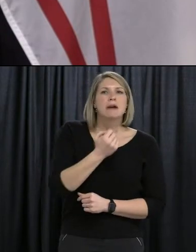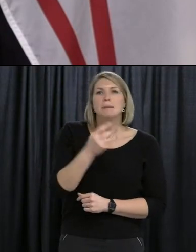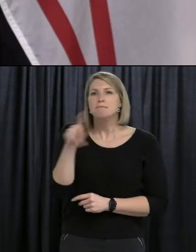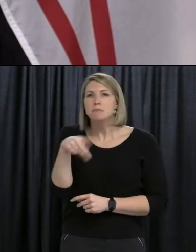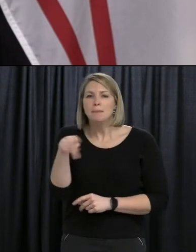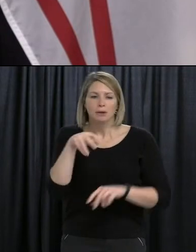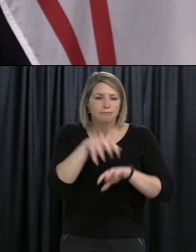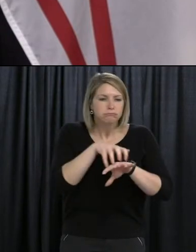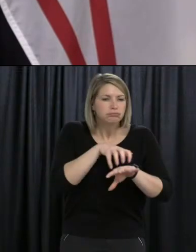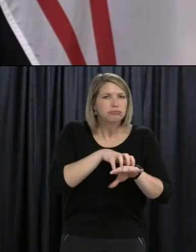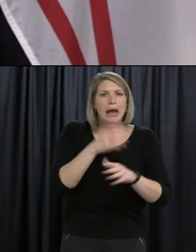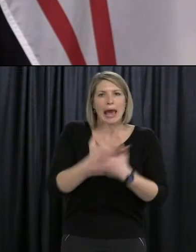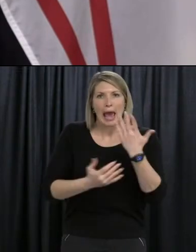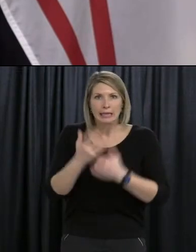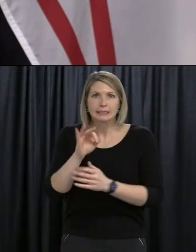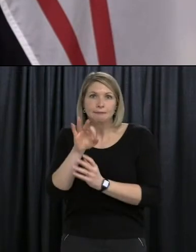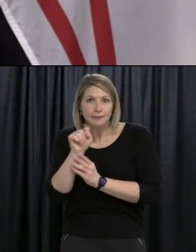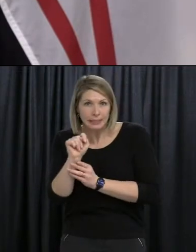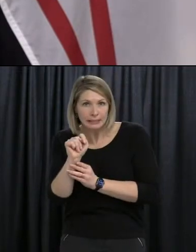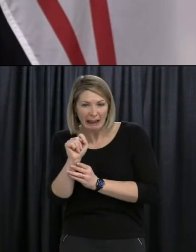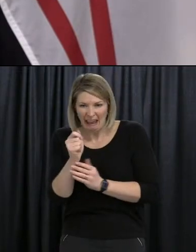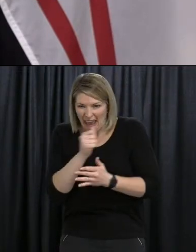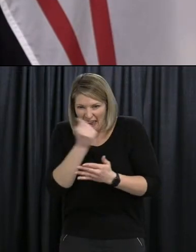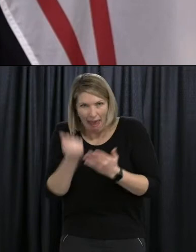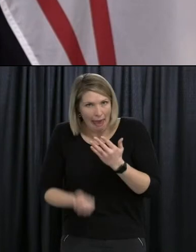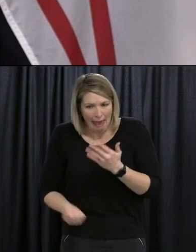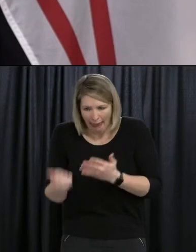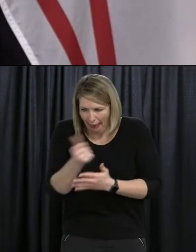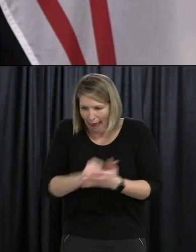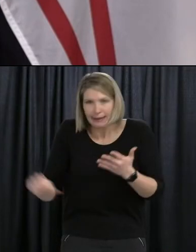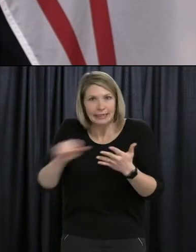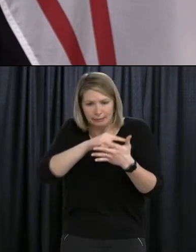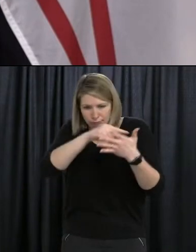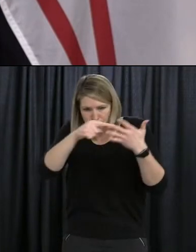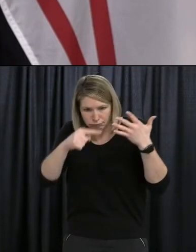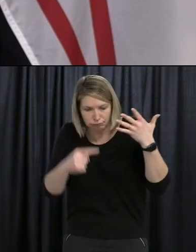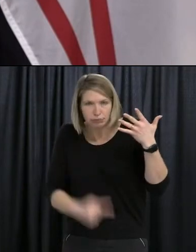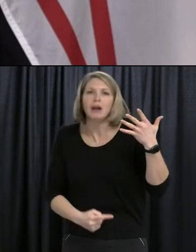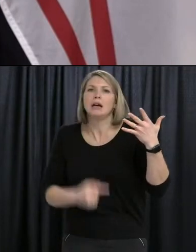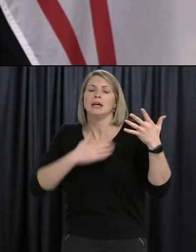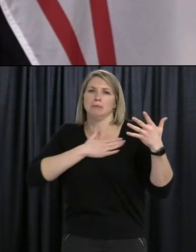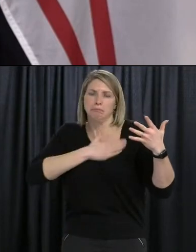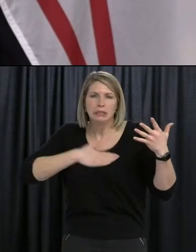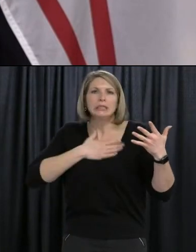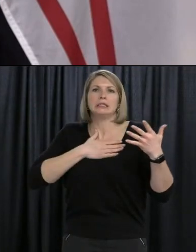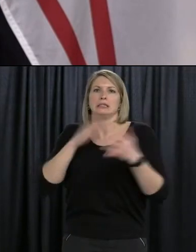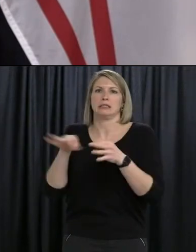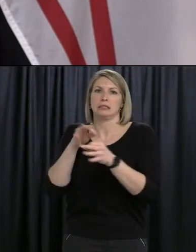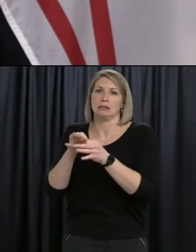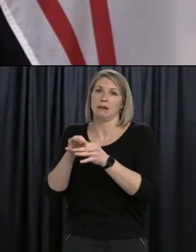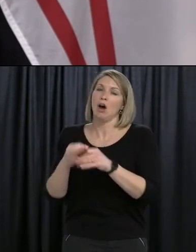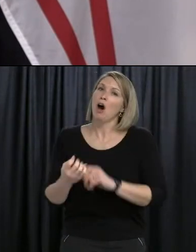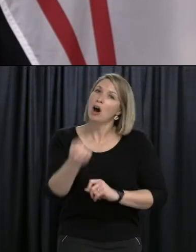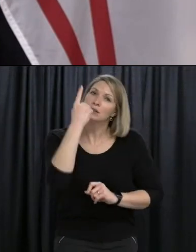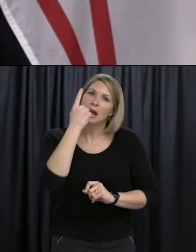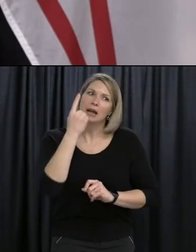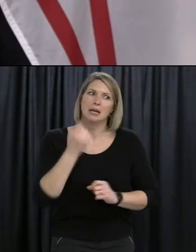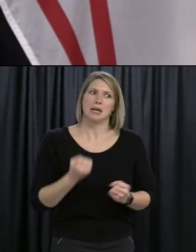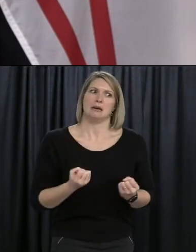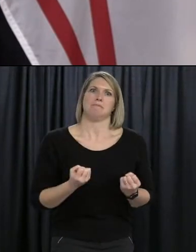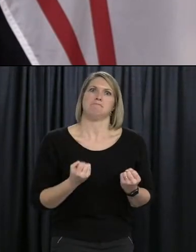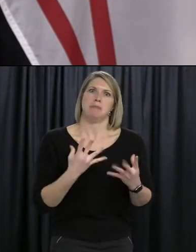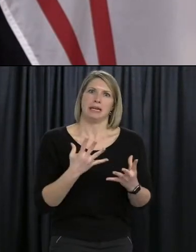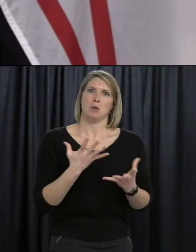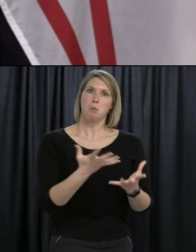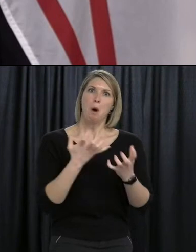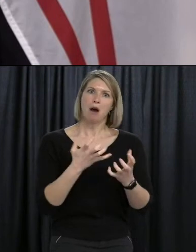hands or feet. We have a high volume of requests for COVID tests, and this is a good thing, but it also means more demand